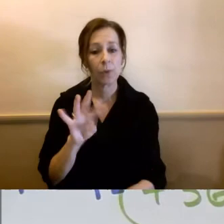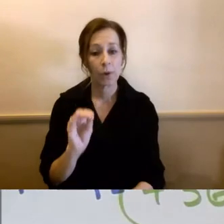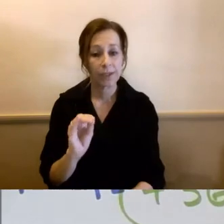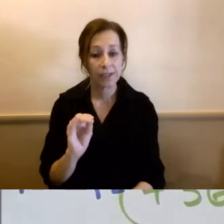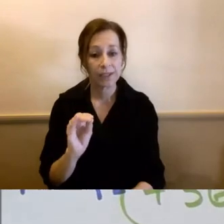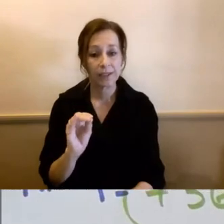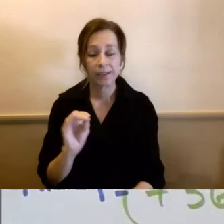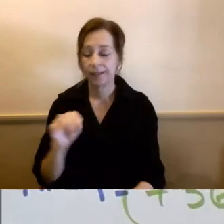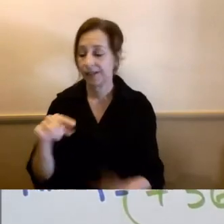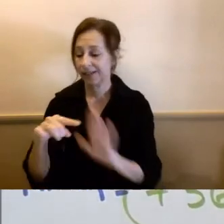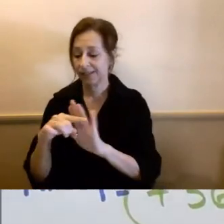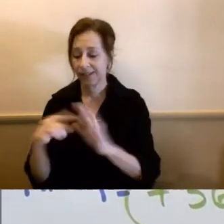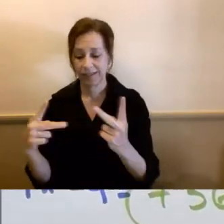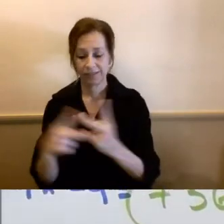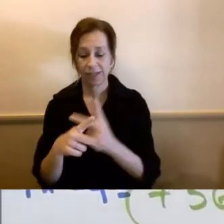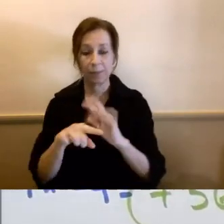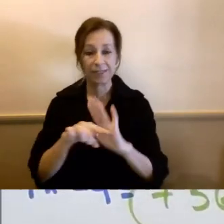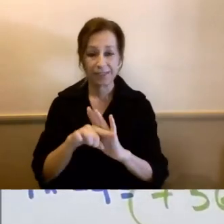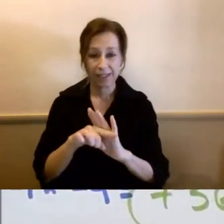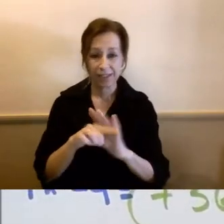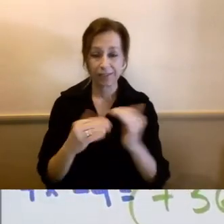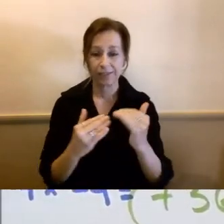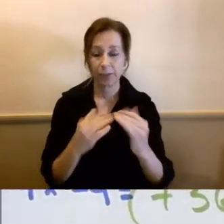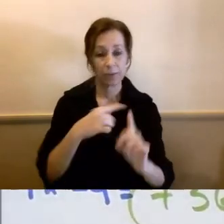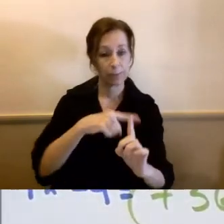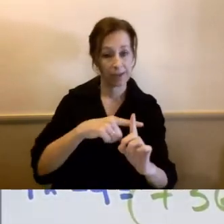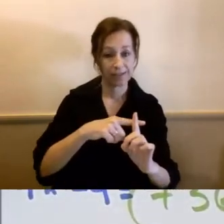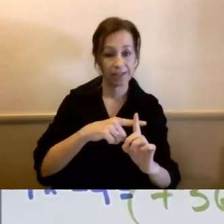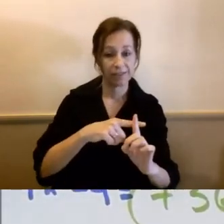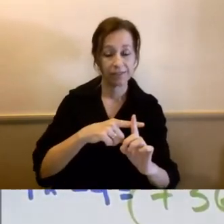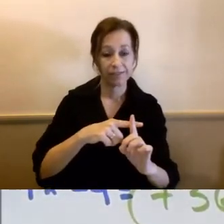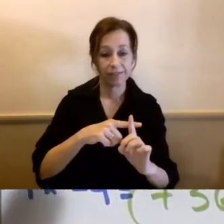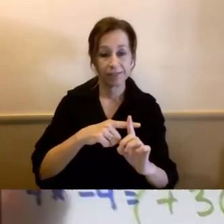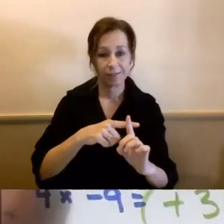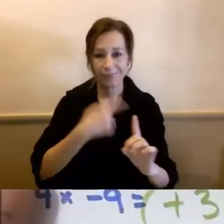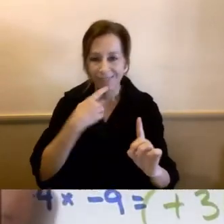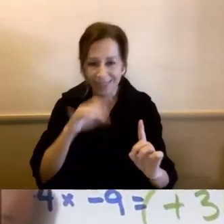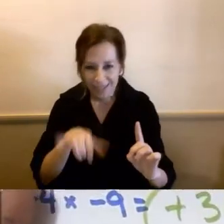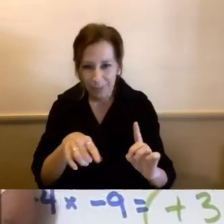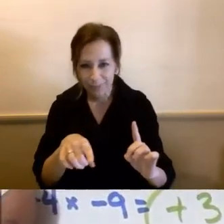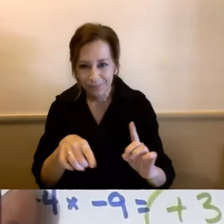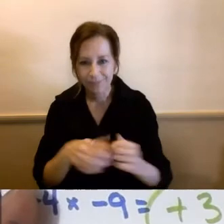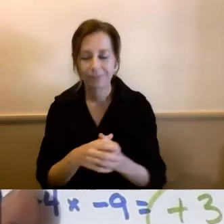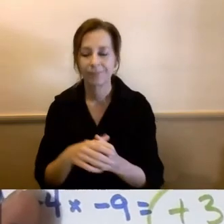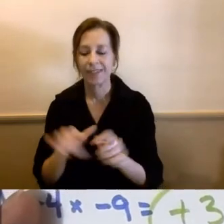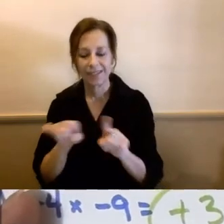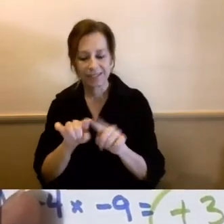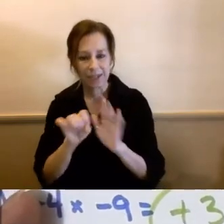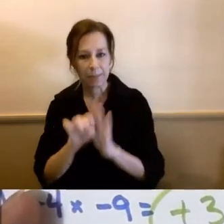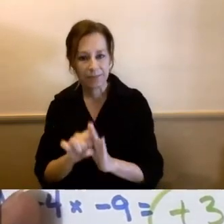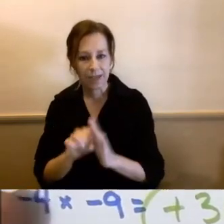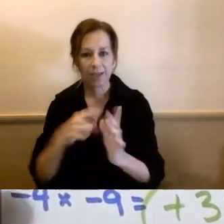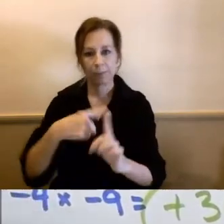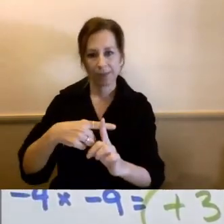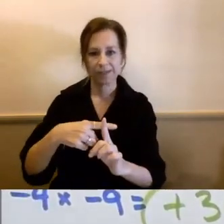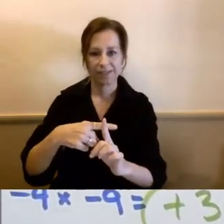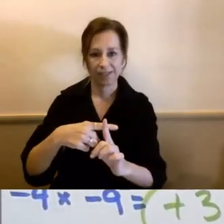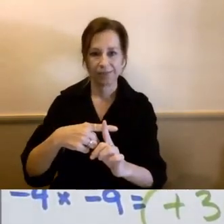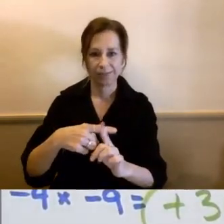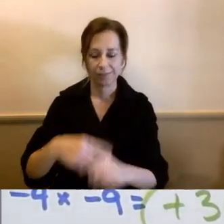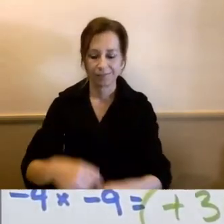40. A negative times a negative times a negative is a positive. It says right here, same sign, positive.